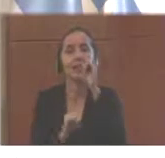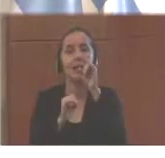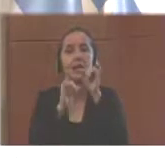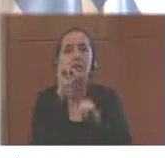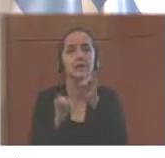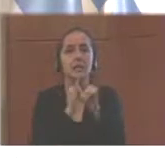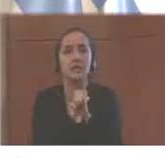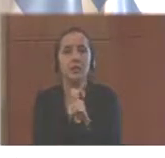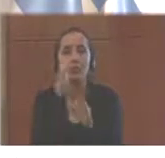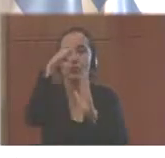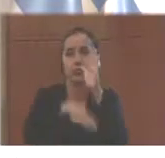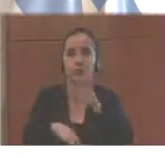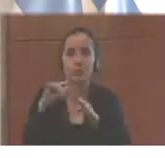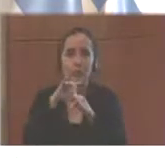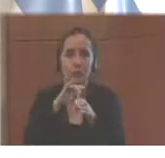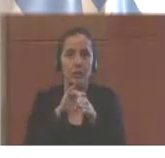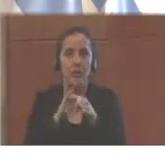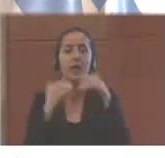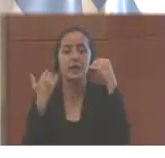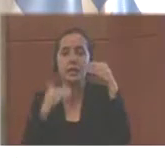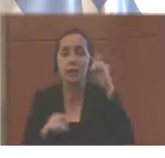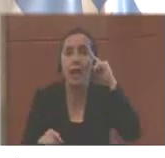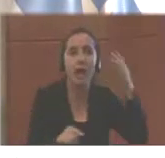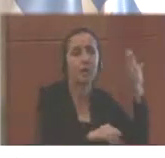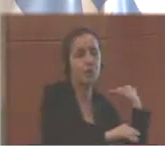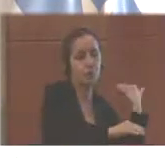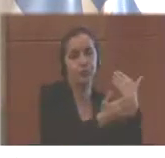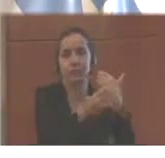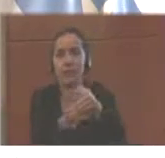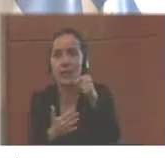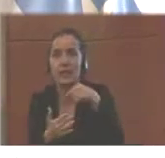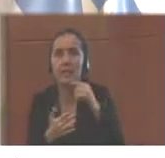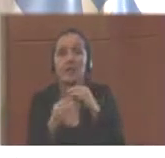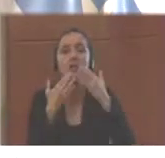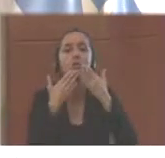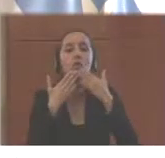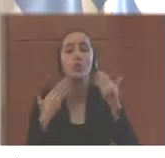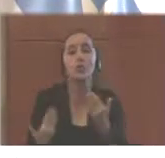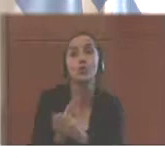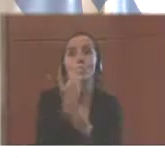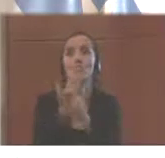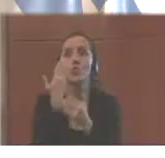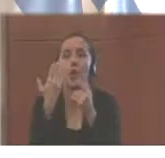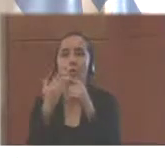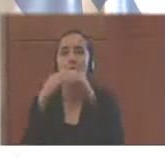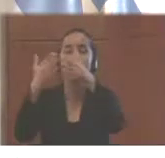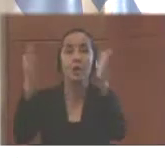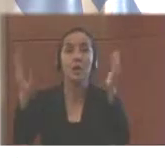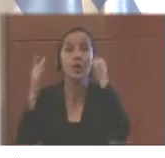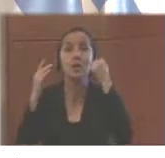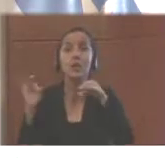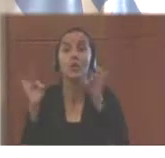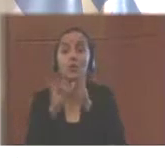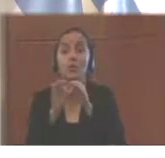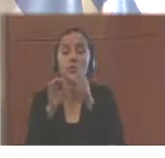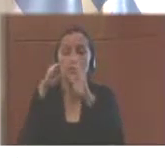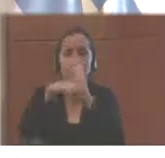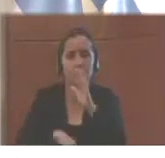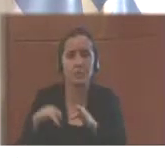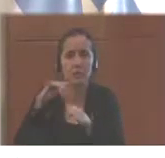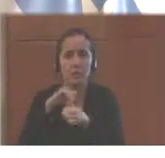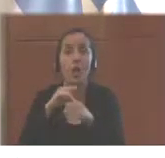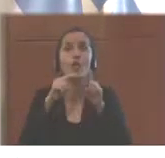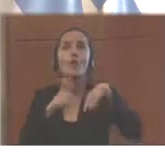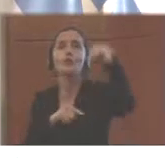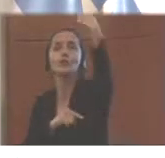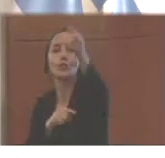the strategies that and the guidelines of the Hyogo and the international framework for